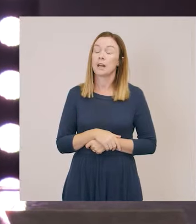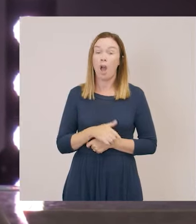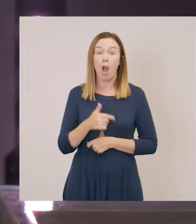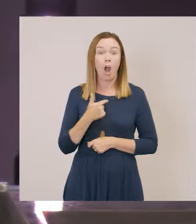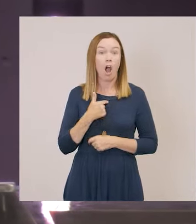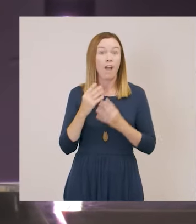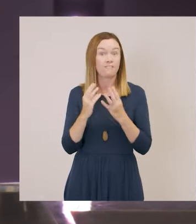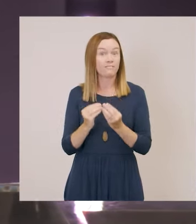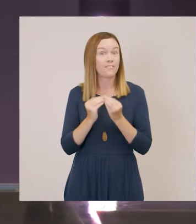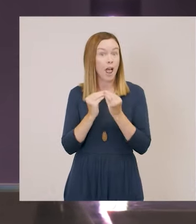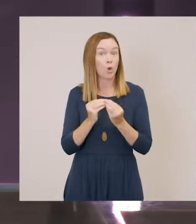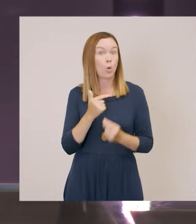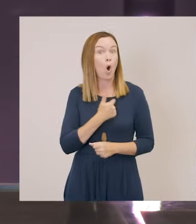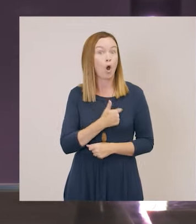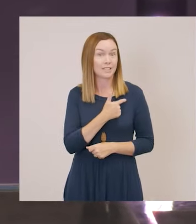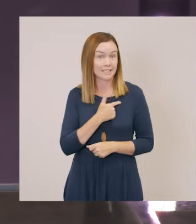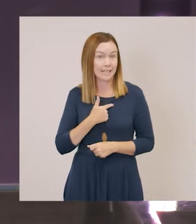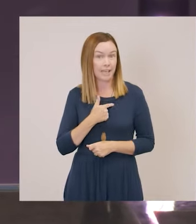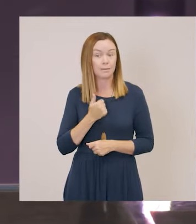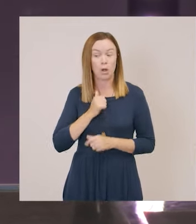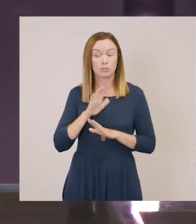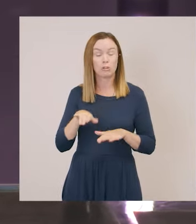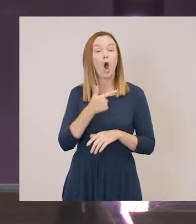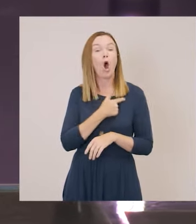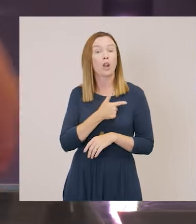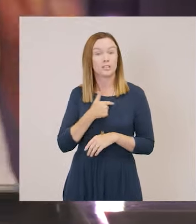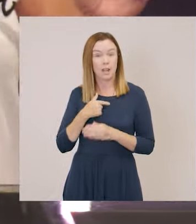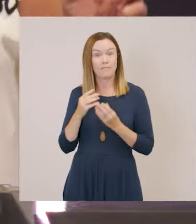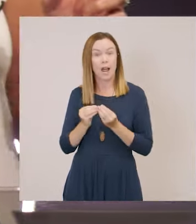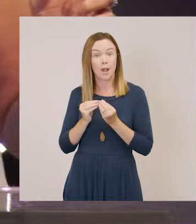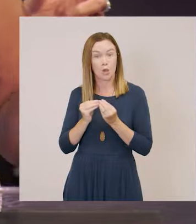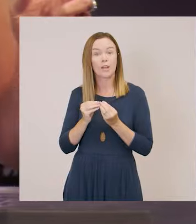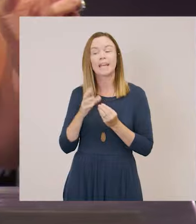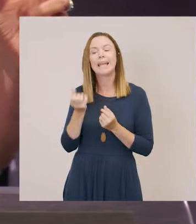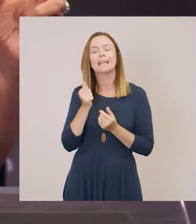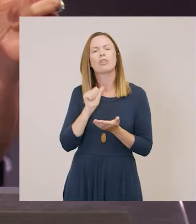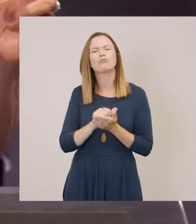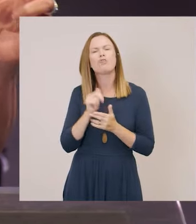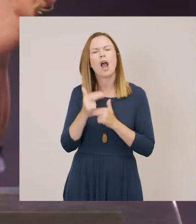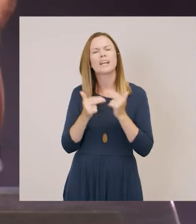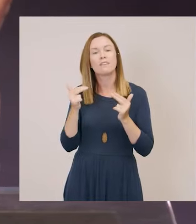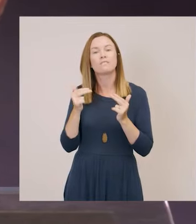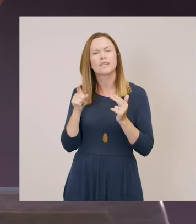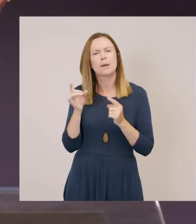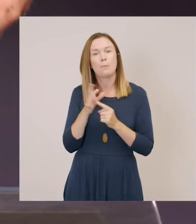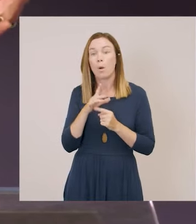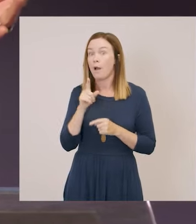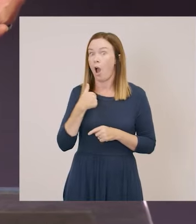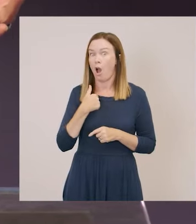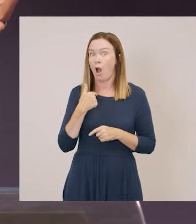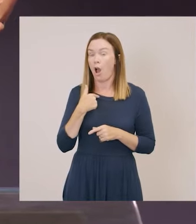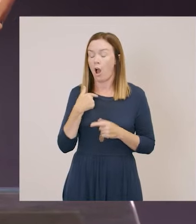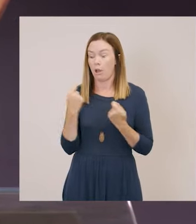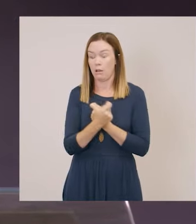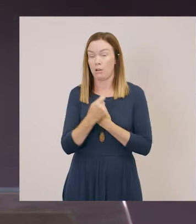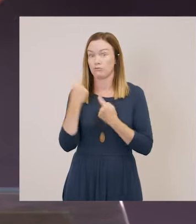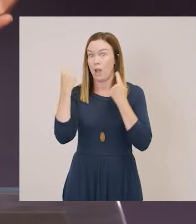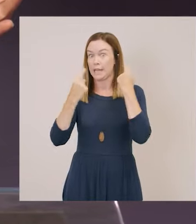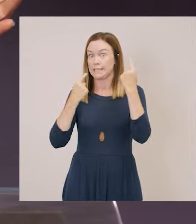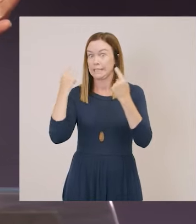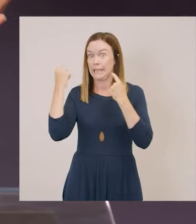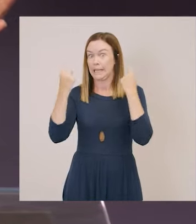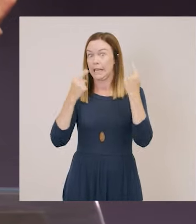And I value honesty in my children, I really do. And I know getting the right gift is important, but I kind of went a little bit crazy.